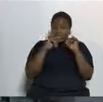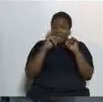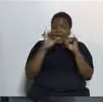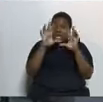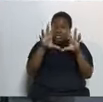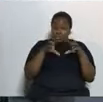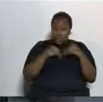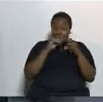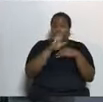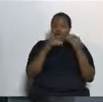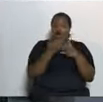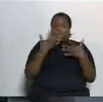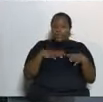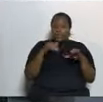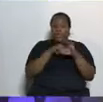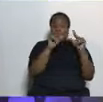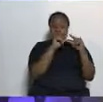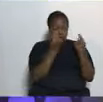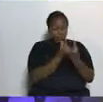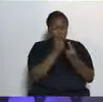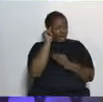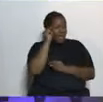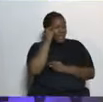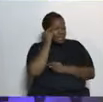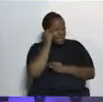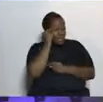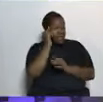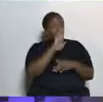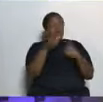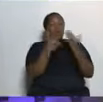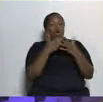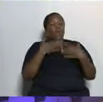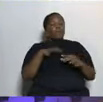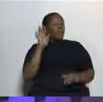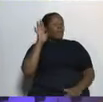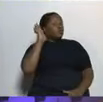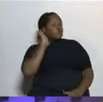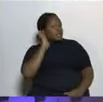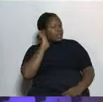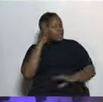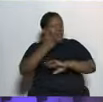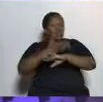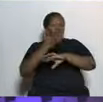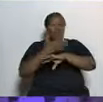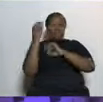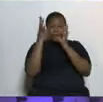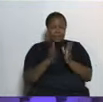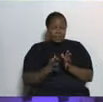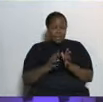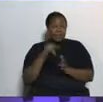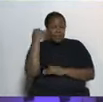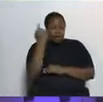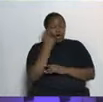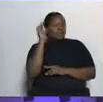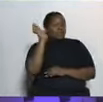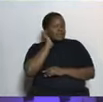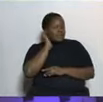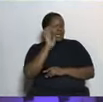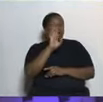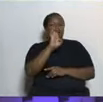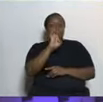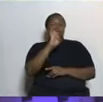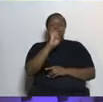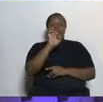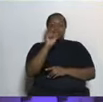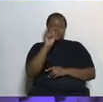think, everybody to listen only to the cult leader, listen only to the beast